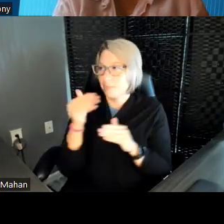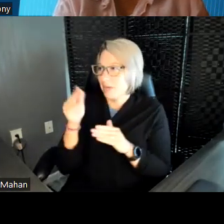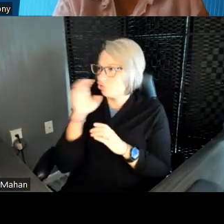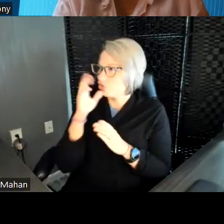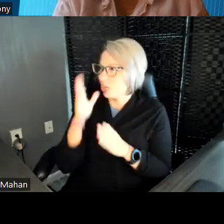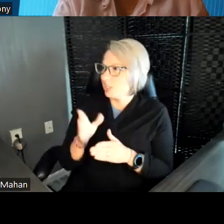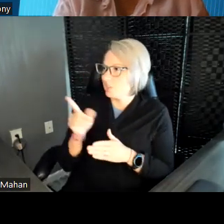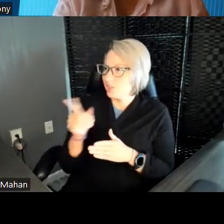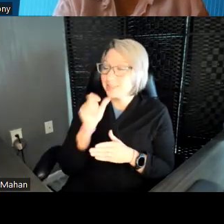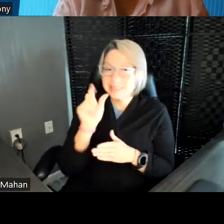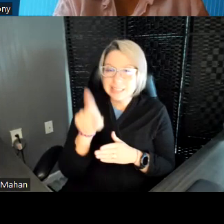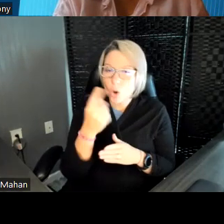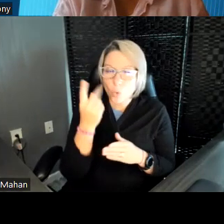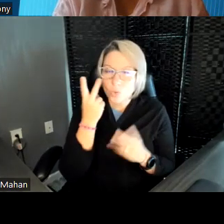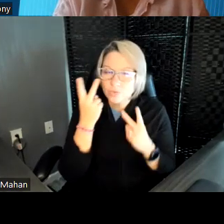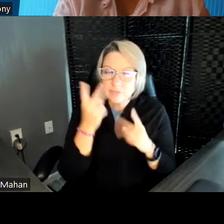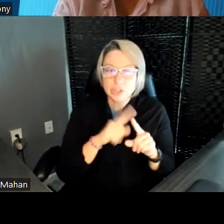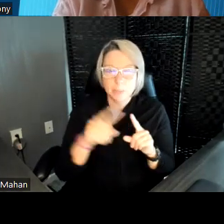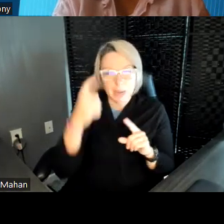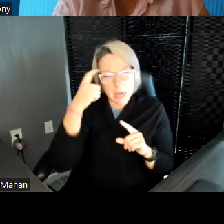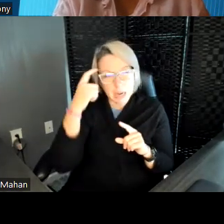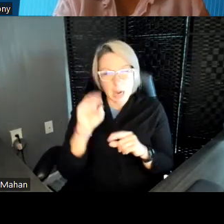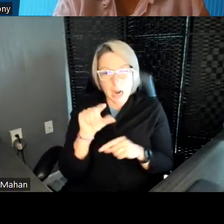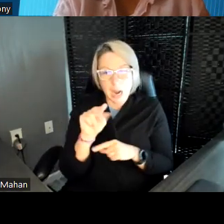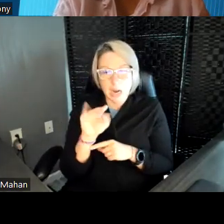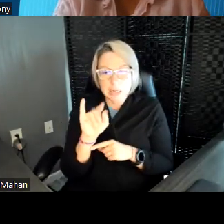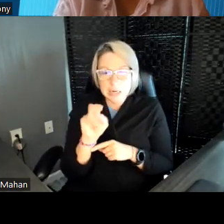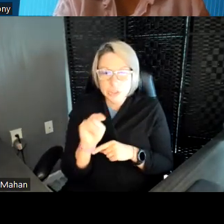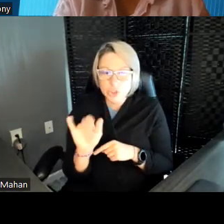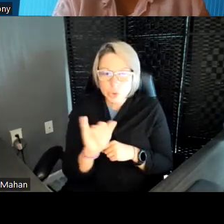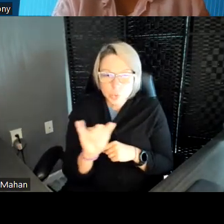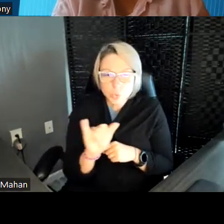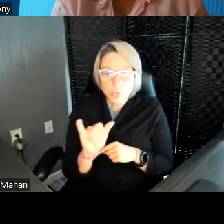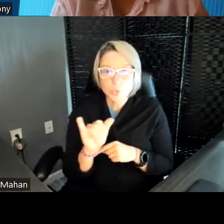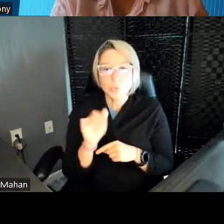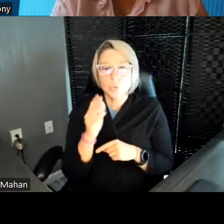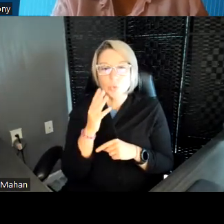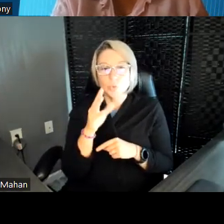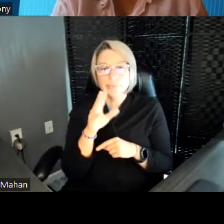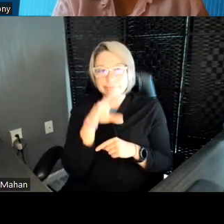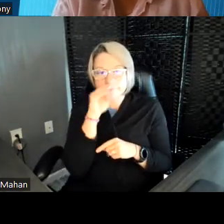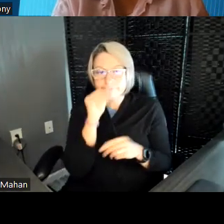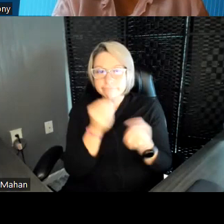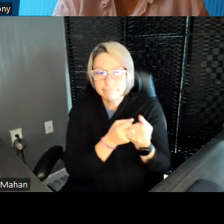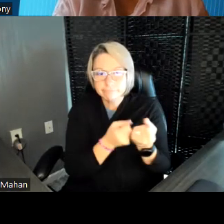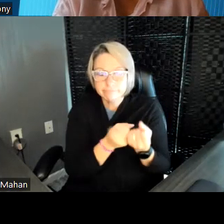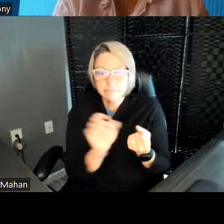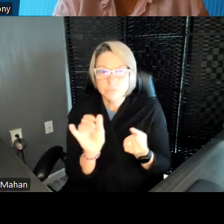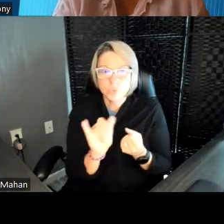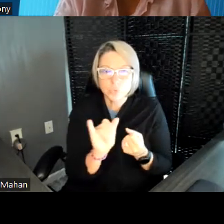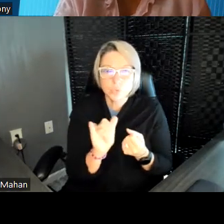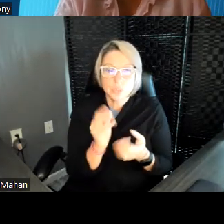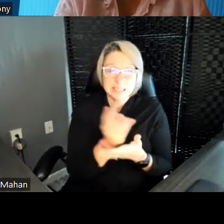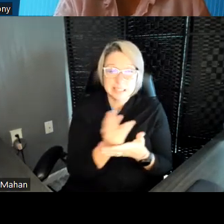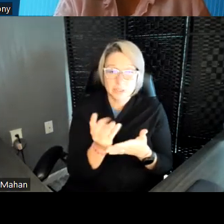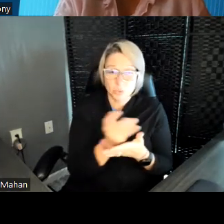only vision, but there's some cognition going on, probably a little olfactory support too. By 6 to 8 weeks, eye contact with other